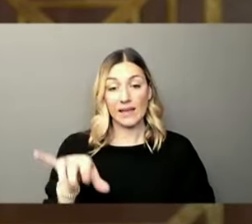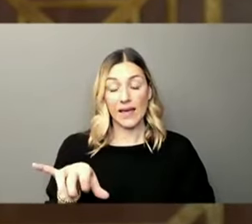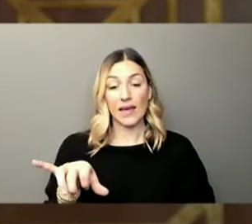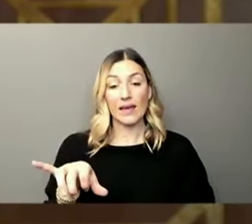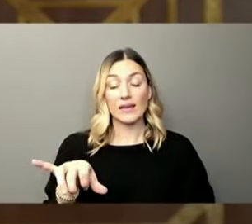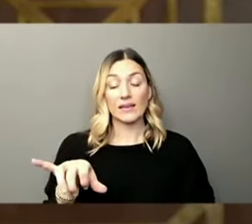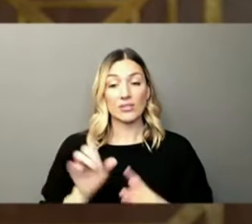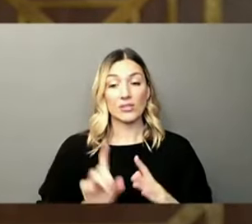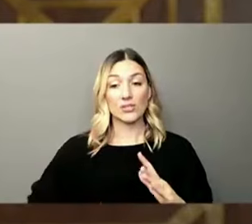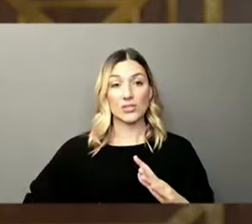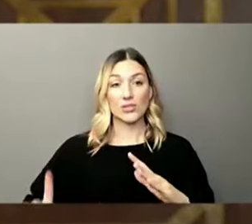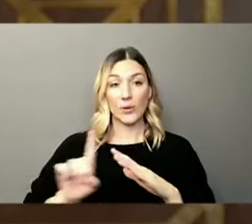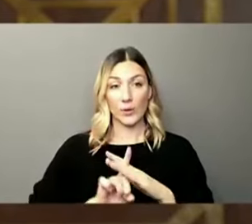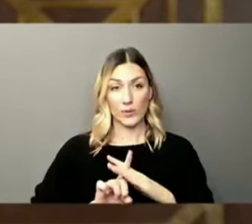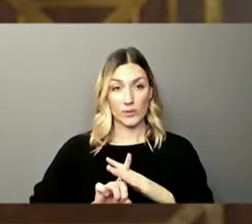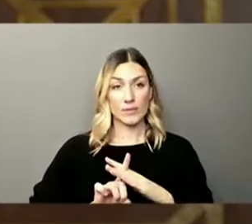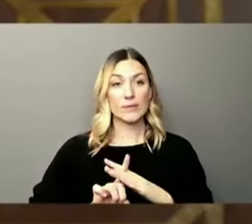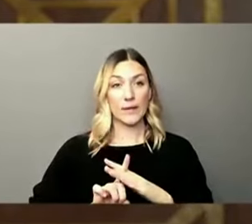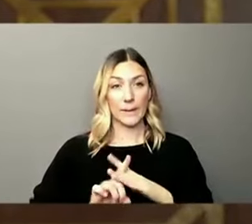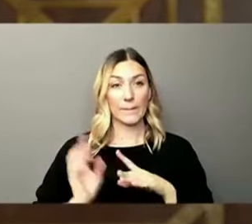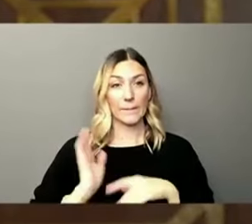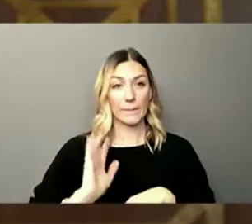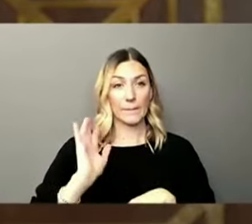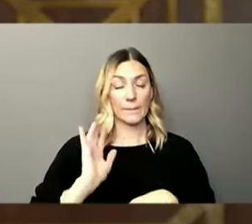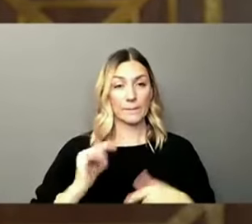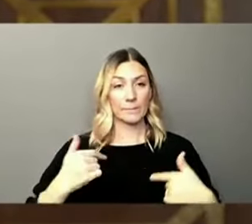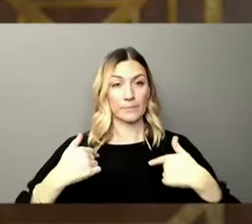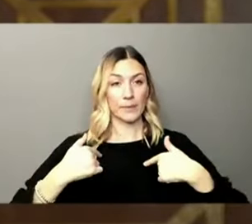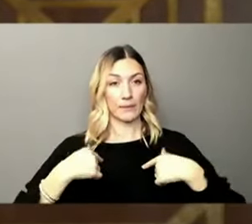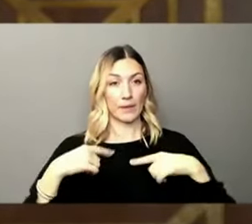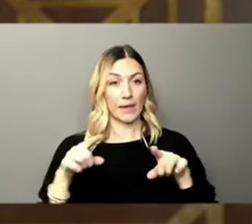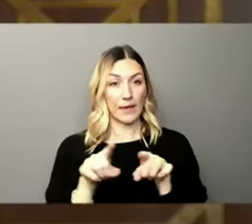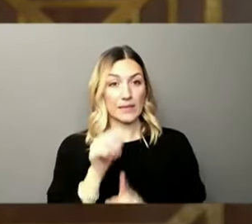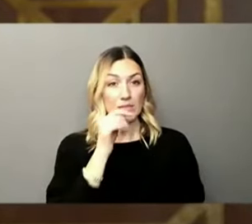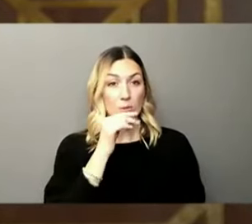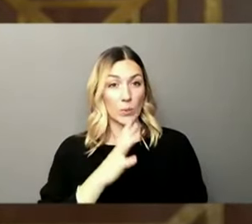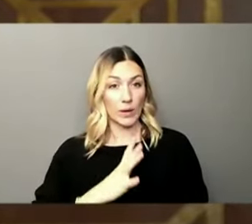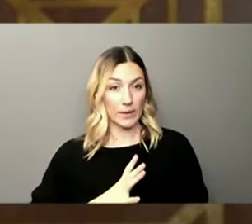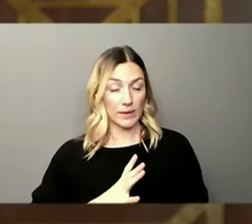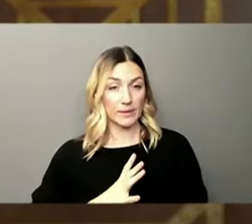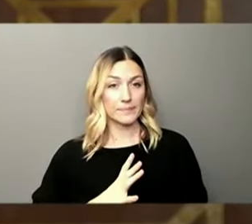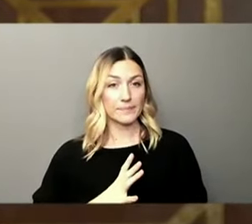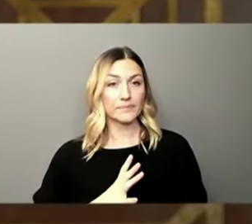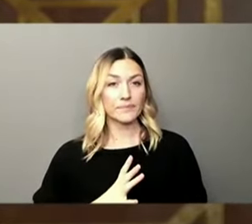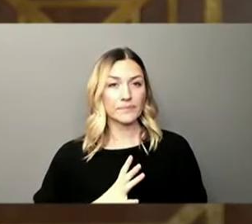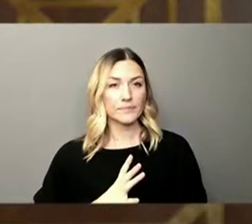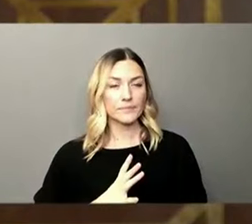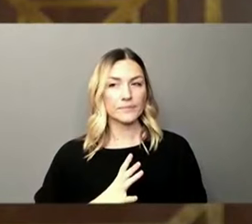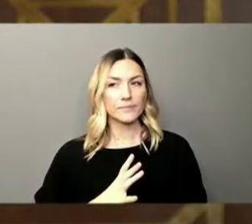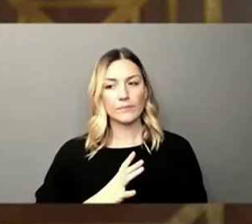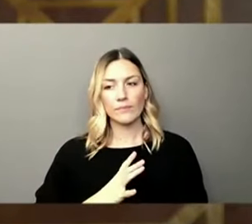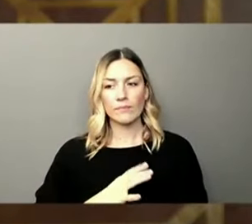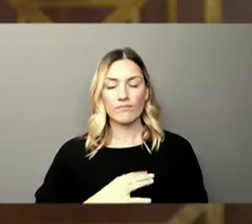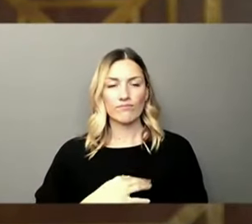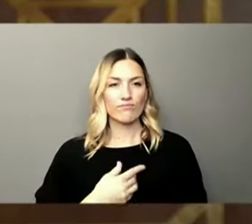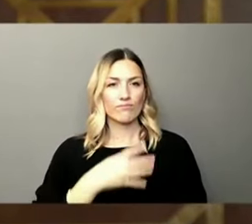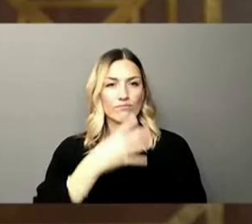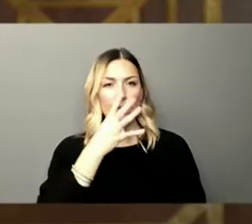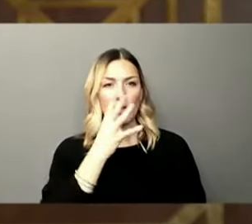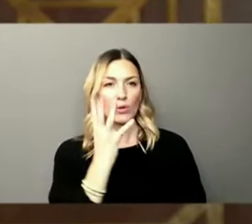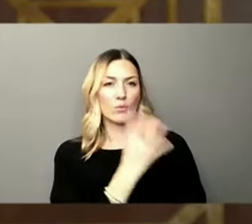of, you know, the woman being a woman and I guess kind of brushing me aside a little bit